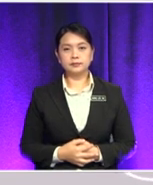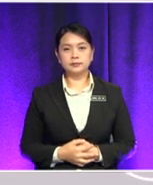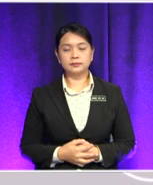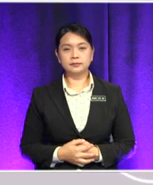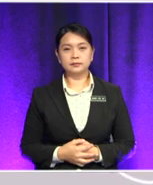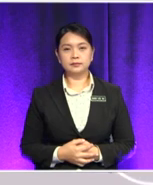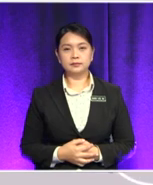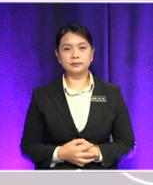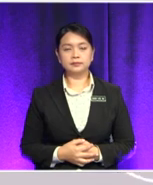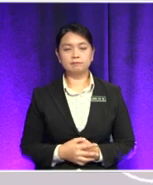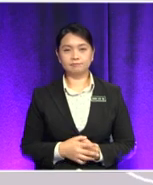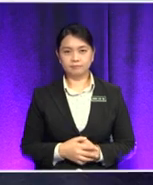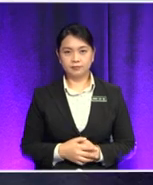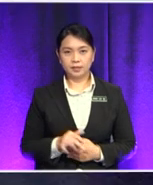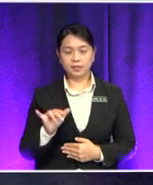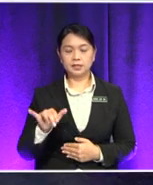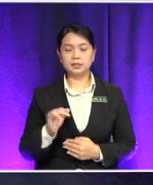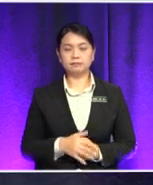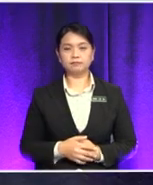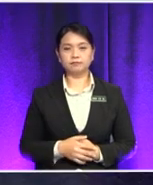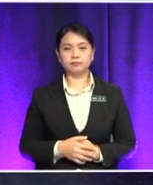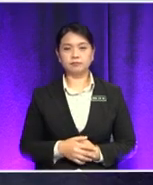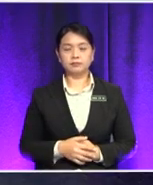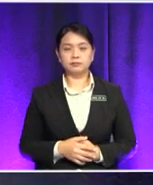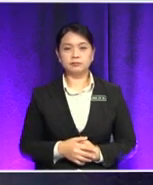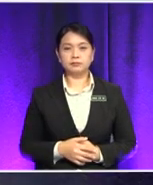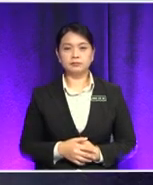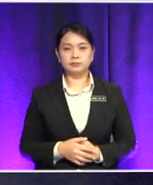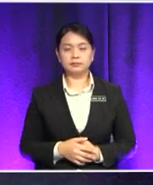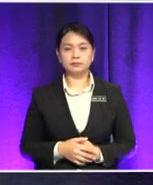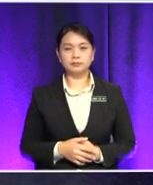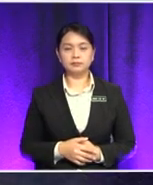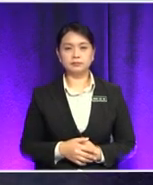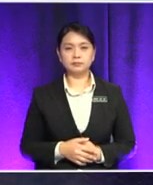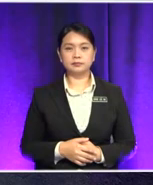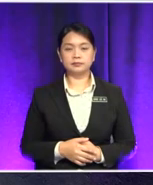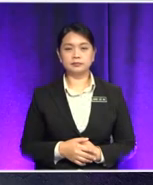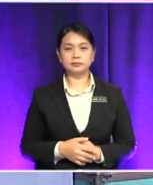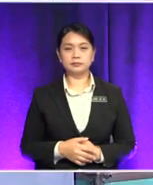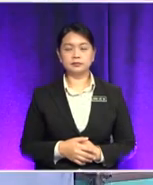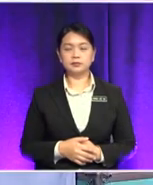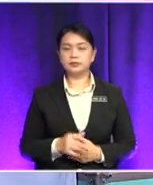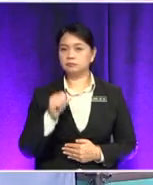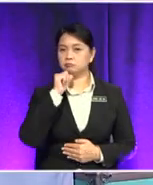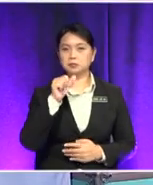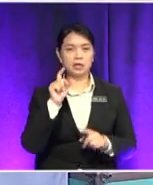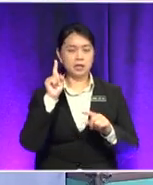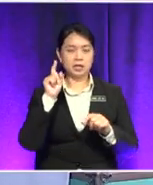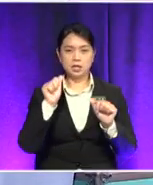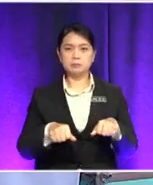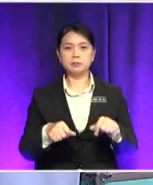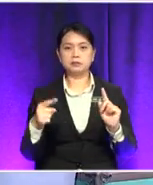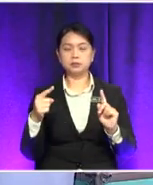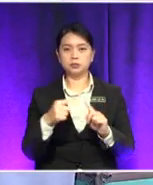We're thinking along the same line, Atiya. I like that. We can enjoy parks. Oh, yes. You are unable to enjoy the parks. Good job. Okay,